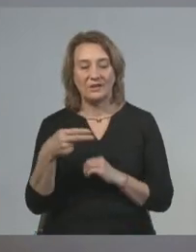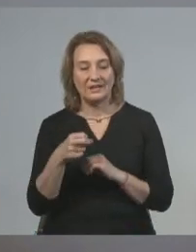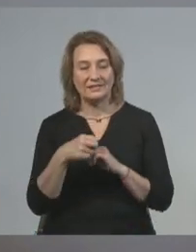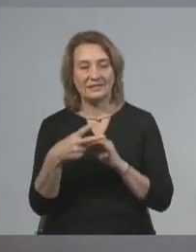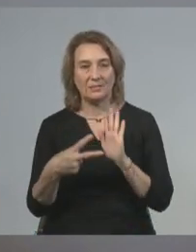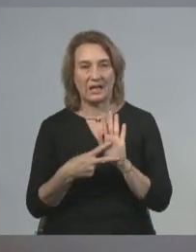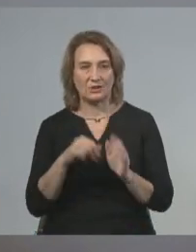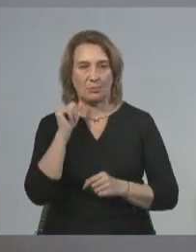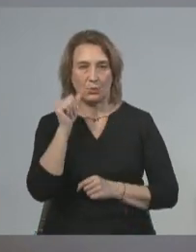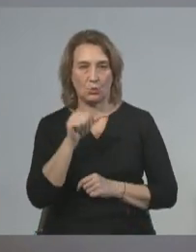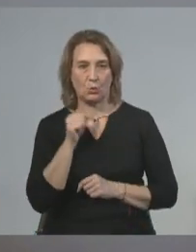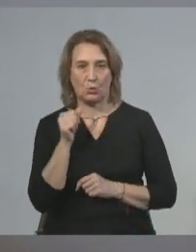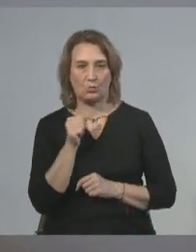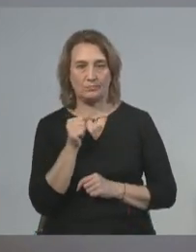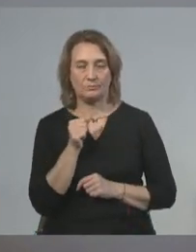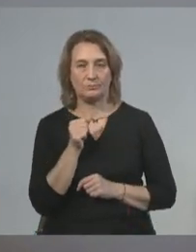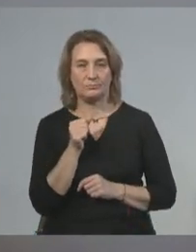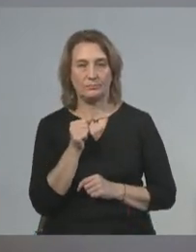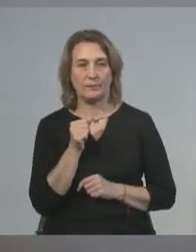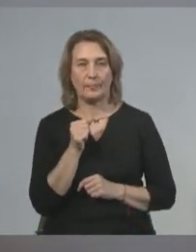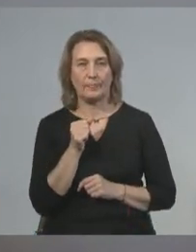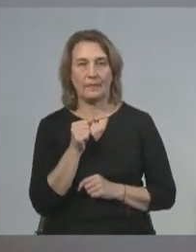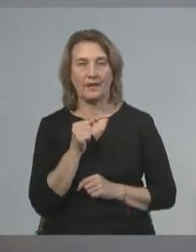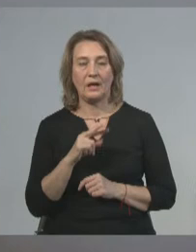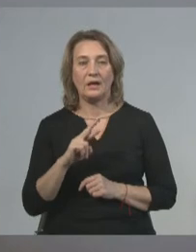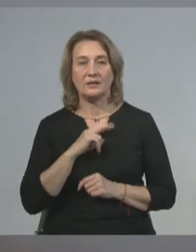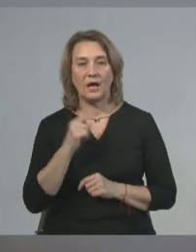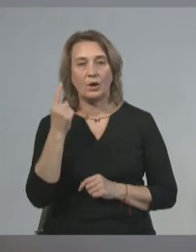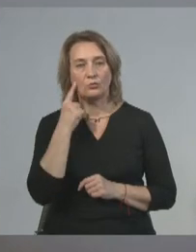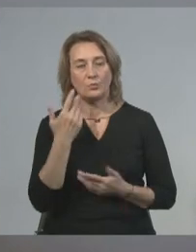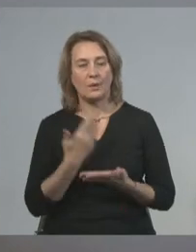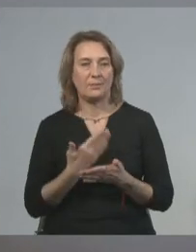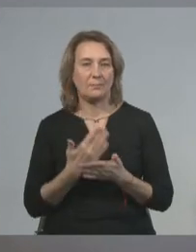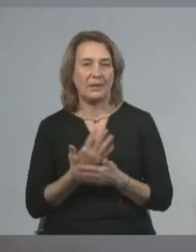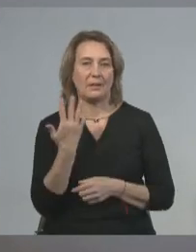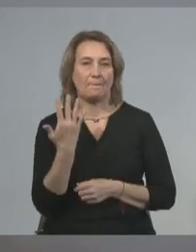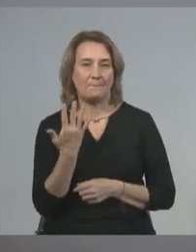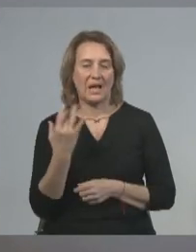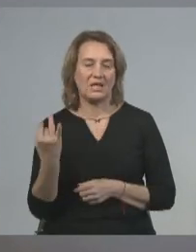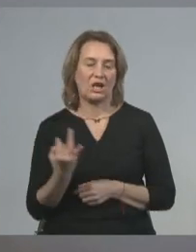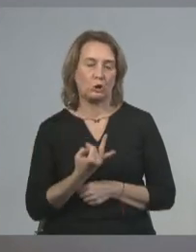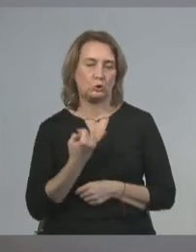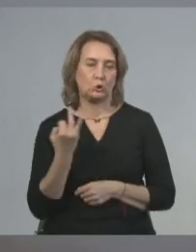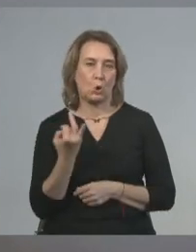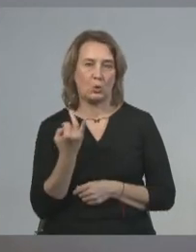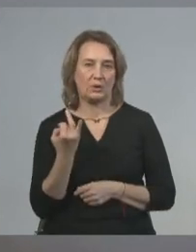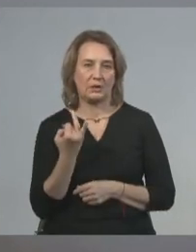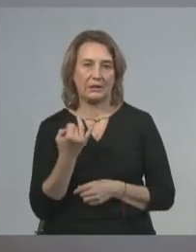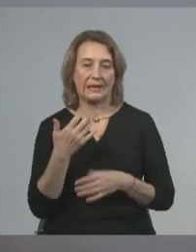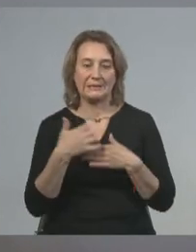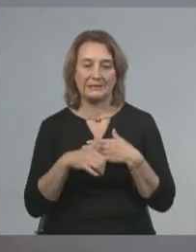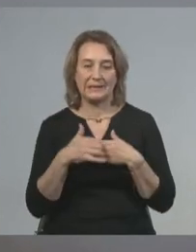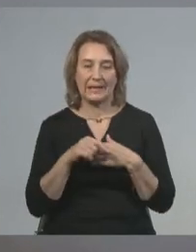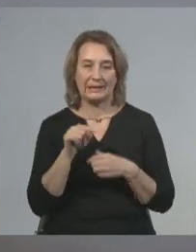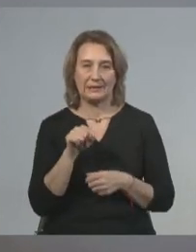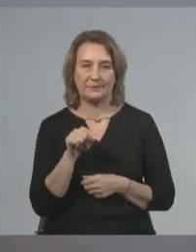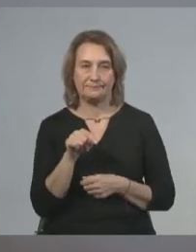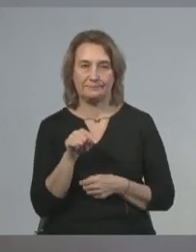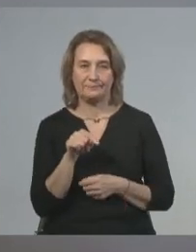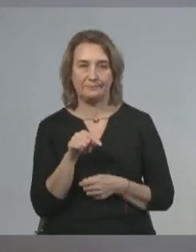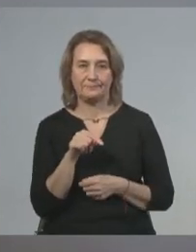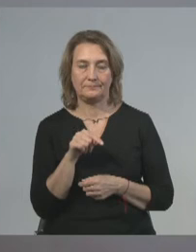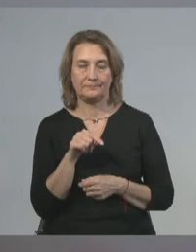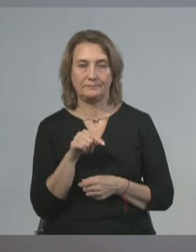many then i probably believe like five uh stories uh among the uh offer